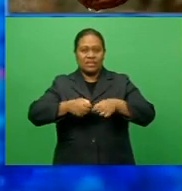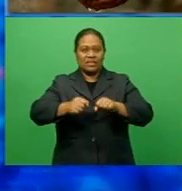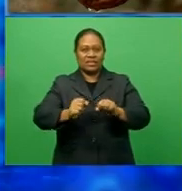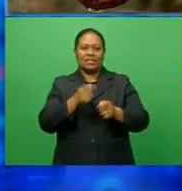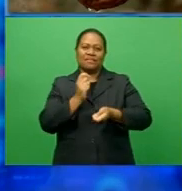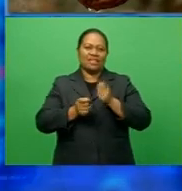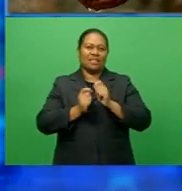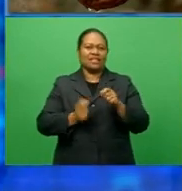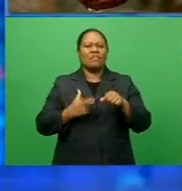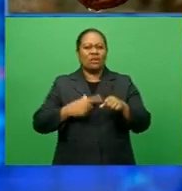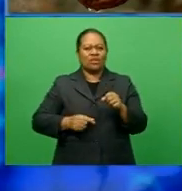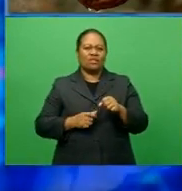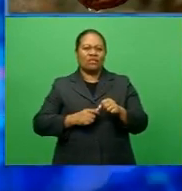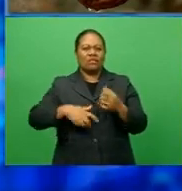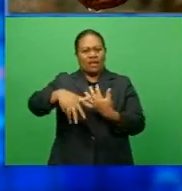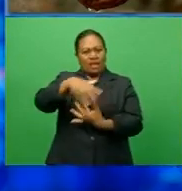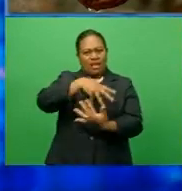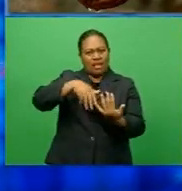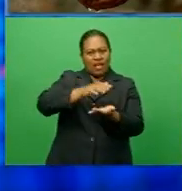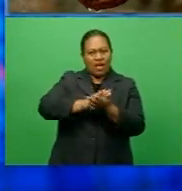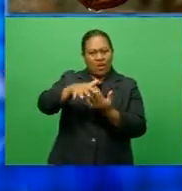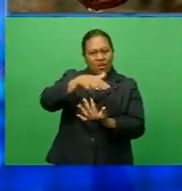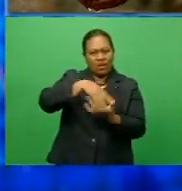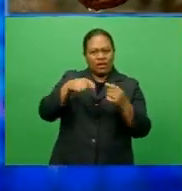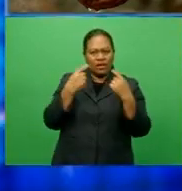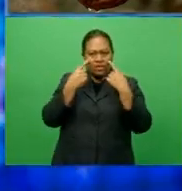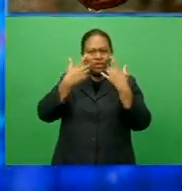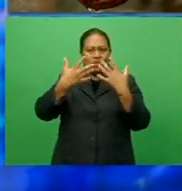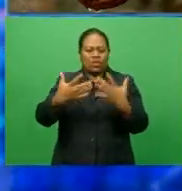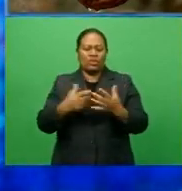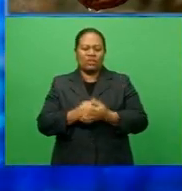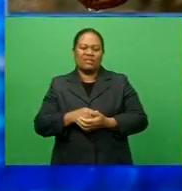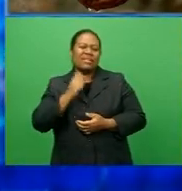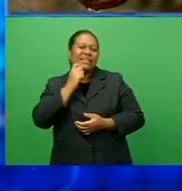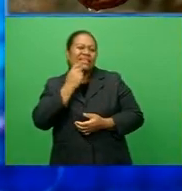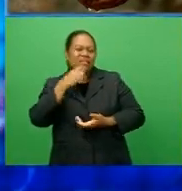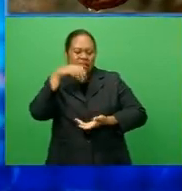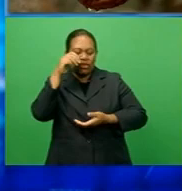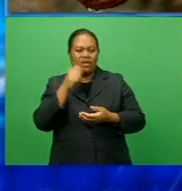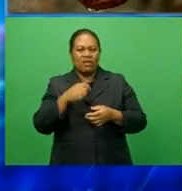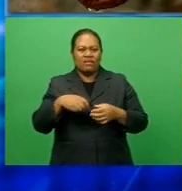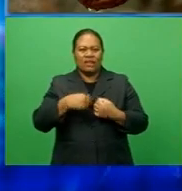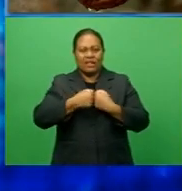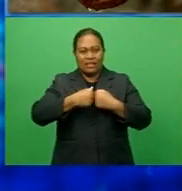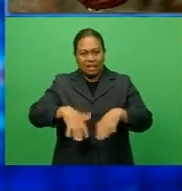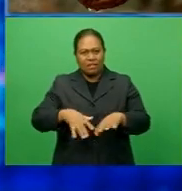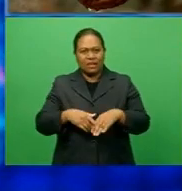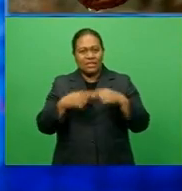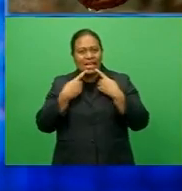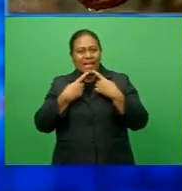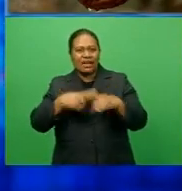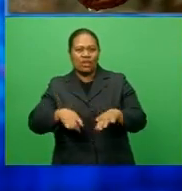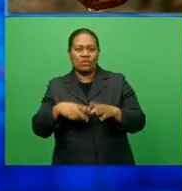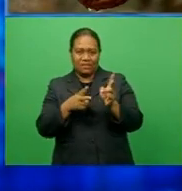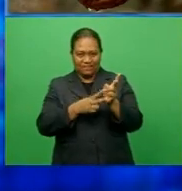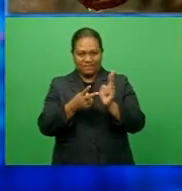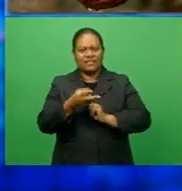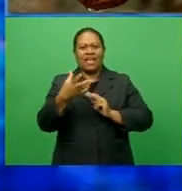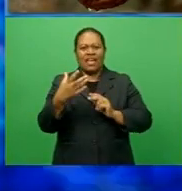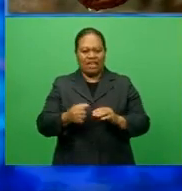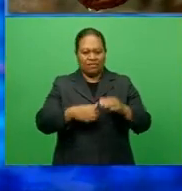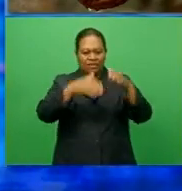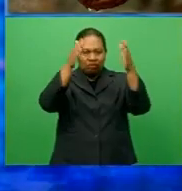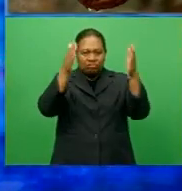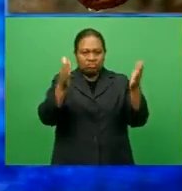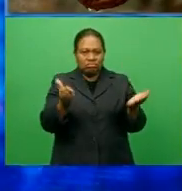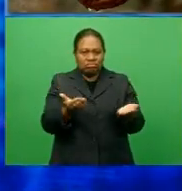during Tropical Cyclone Harold, and it emerged with only minor damages. He has also announced that the village now has a new storage tank,